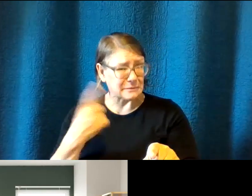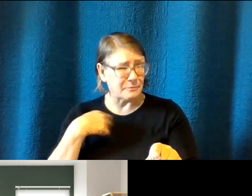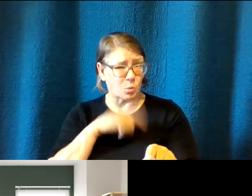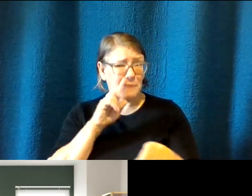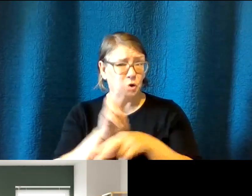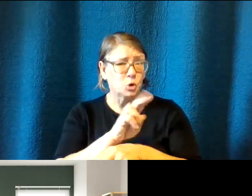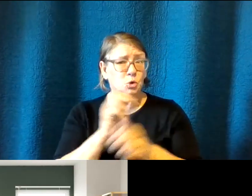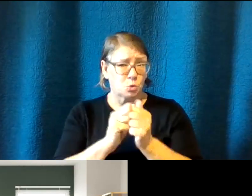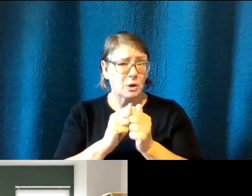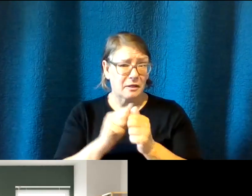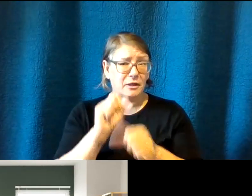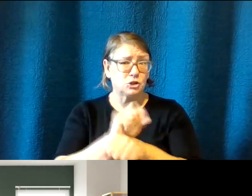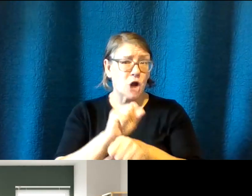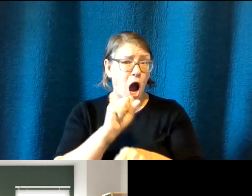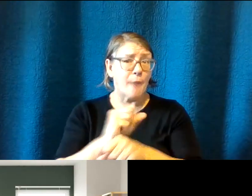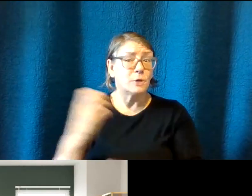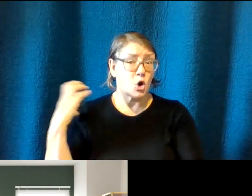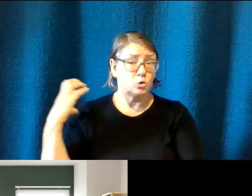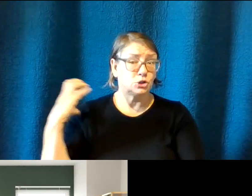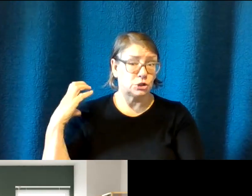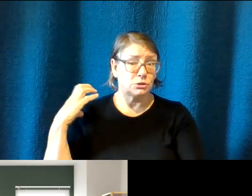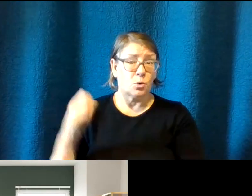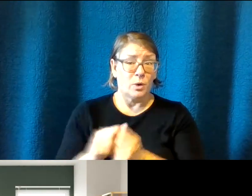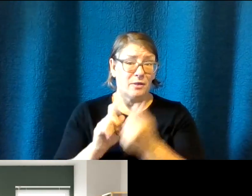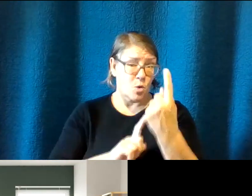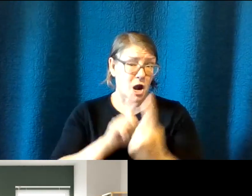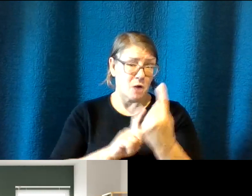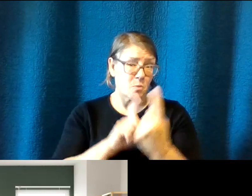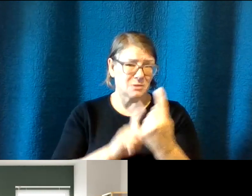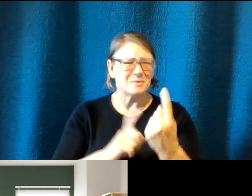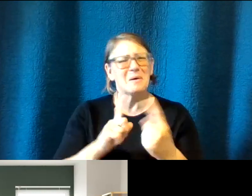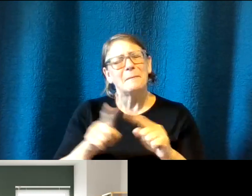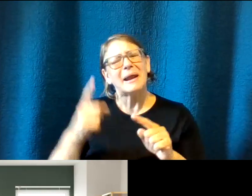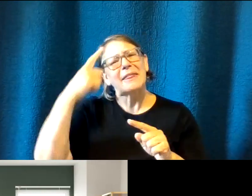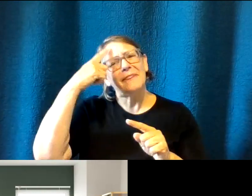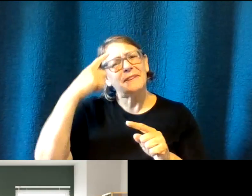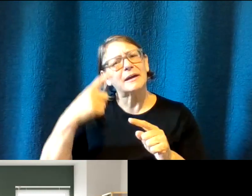job coaches when people Yep. have one-on-ones. And I think what we're trying to